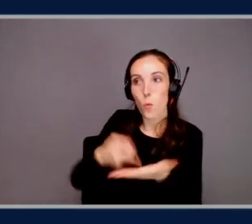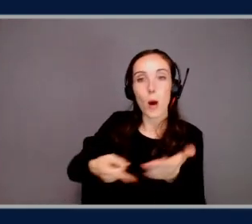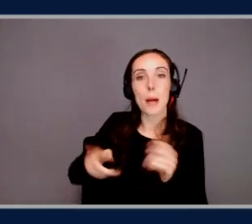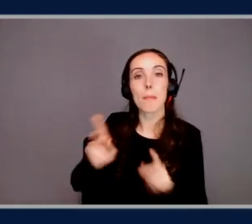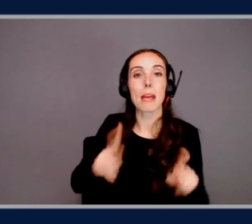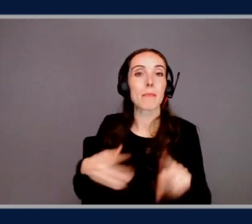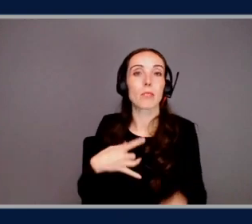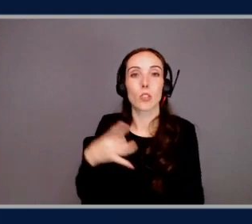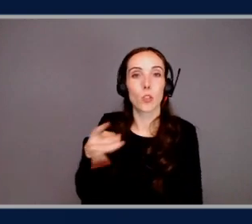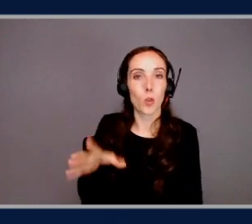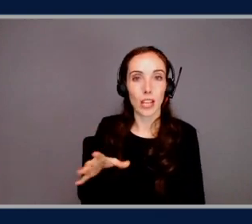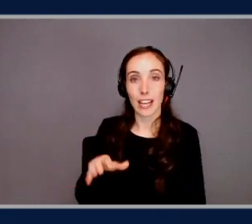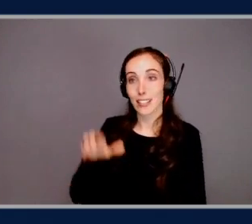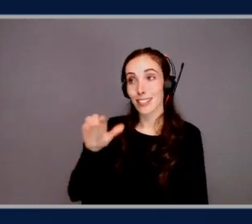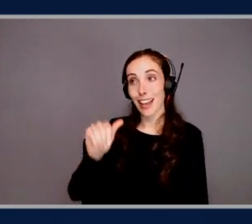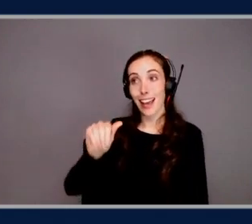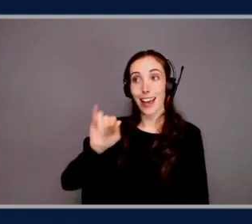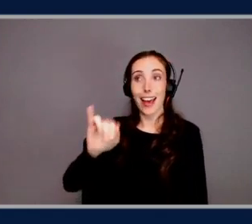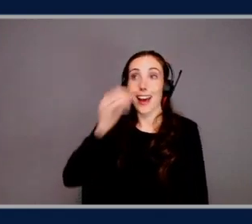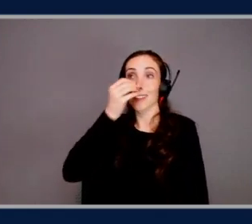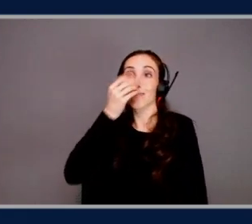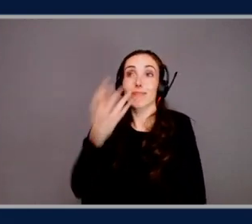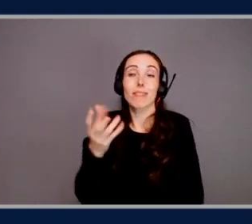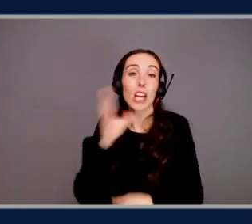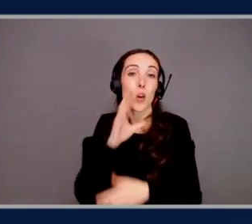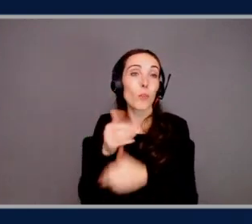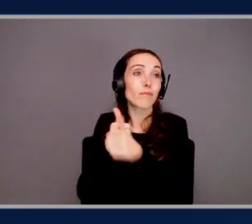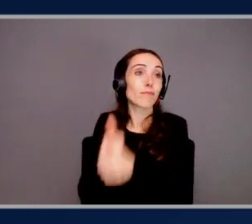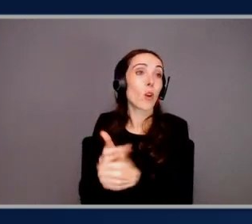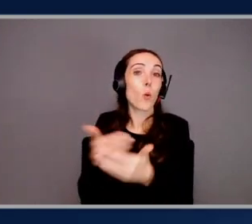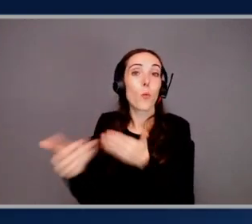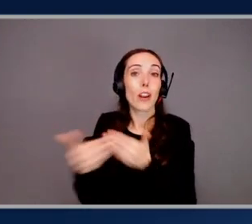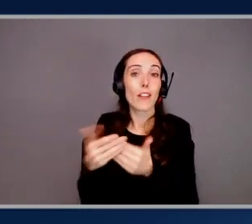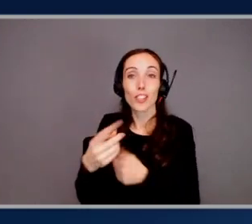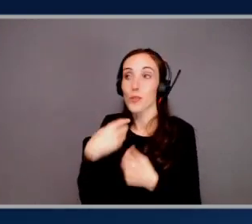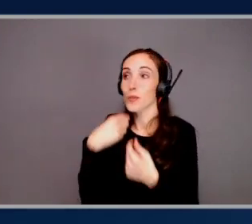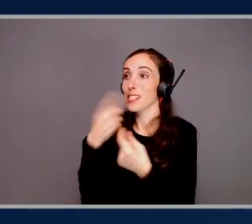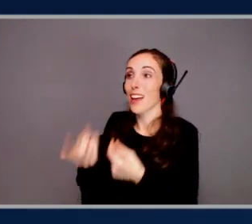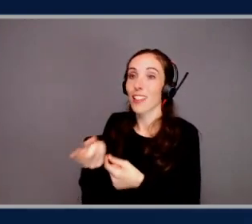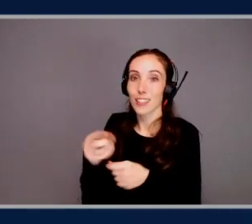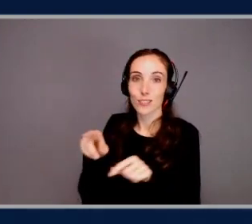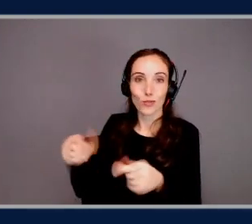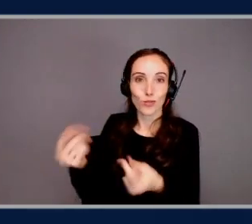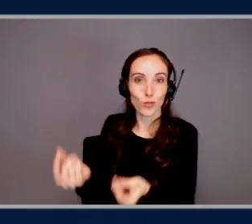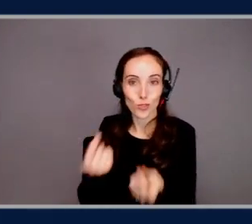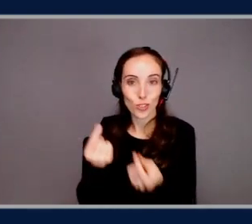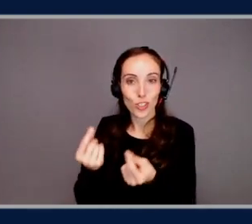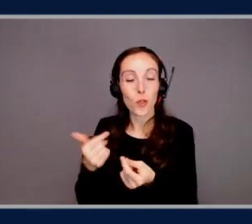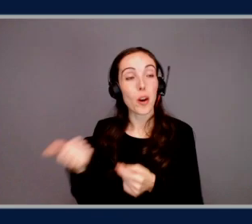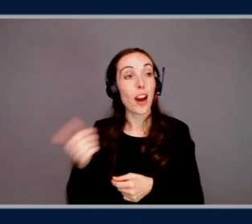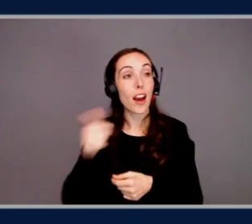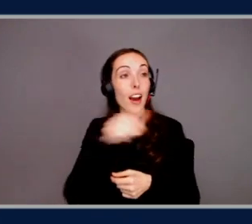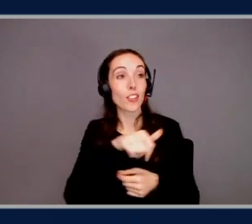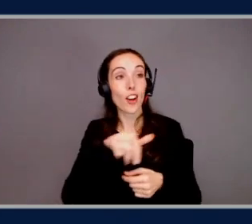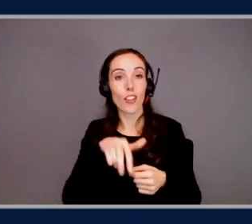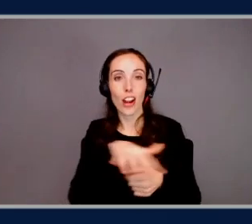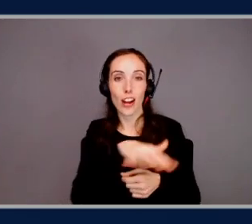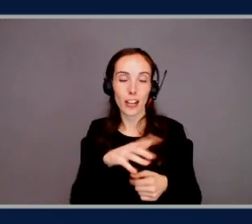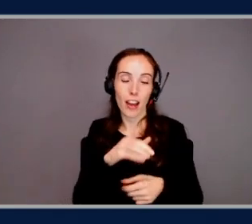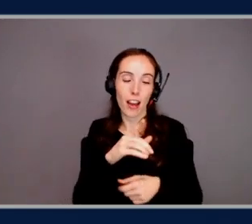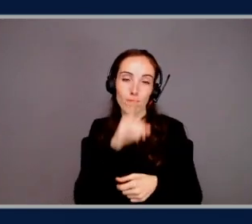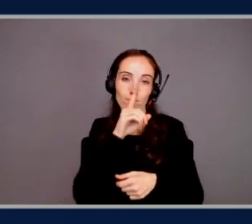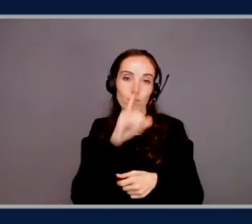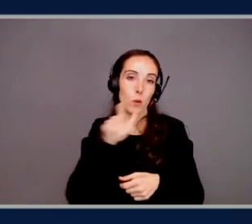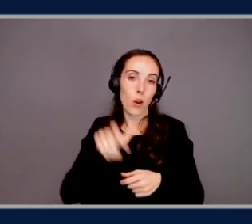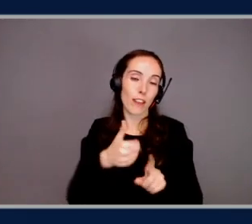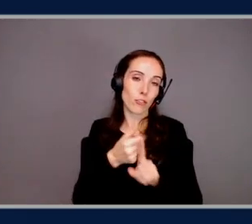AI doesn't care, right? It will do whatever you tell it to do, and so we can focus on the things that we don't want to do. Another area that we won't talk about today that we did